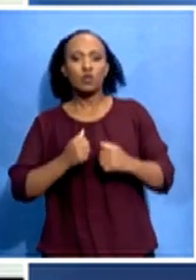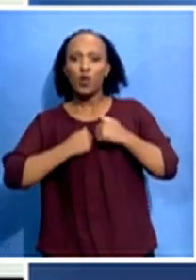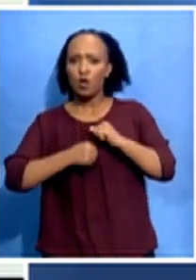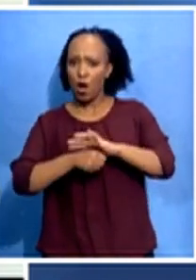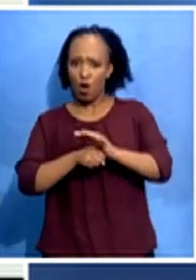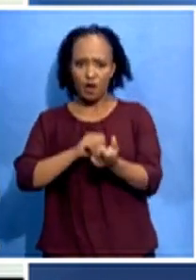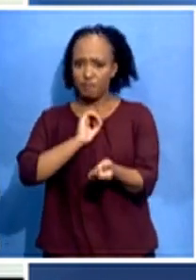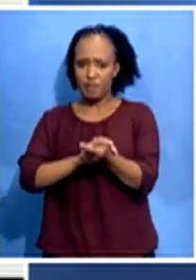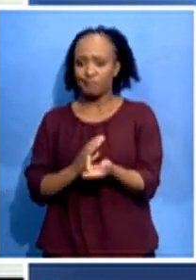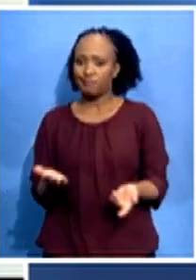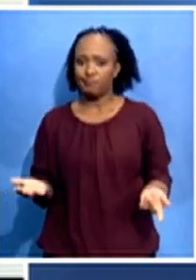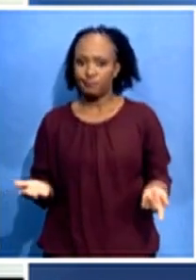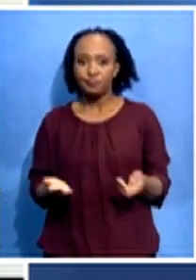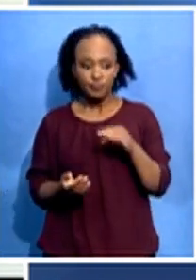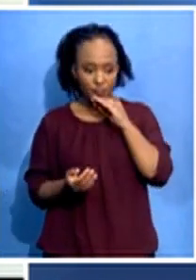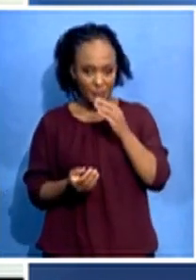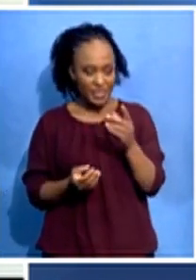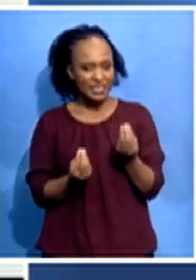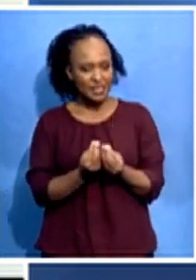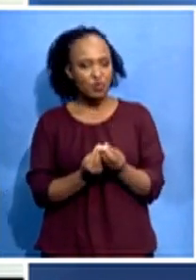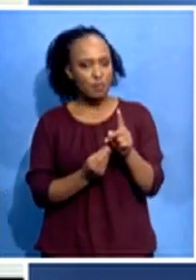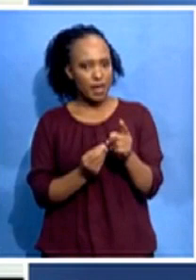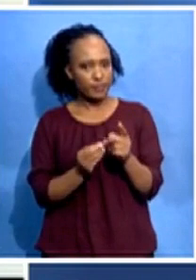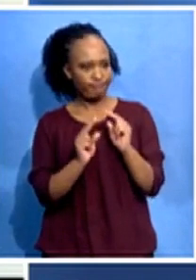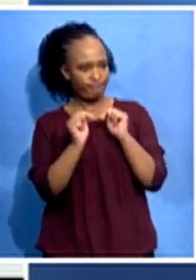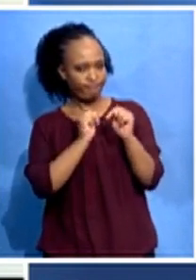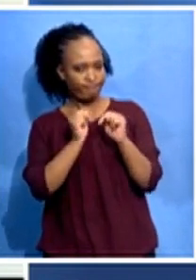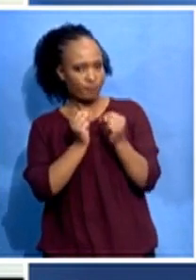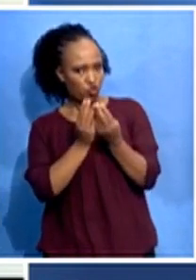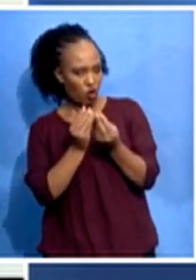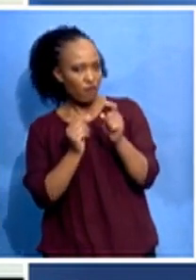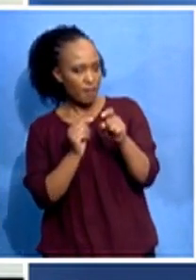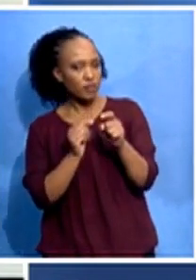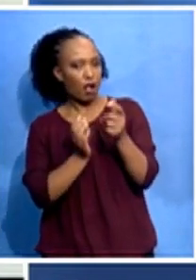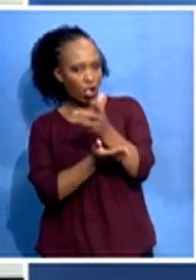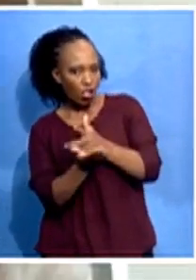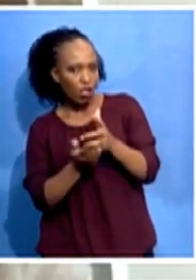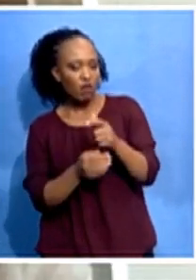be negotiated, debated in the forthcoming negotiations.